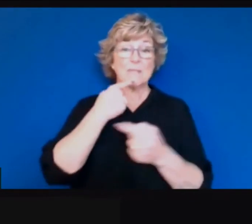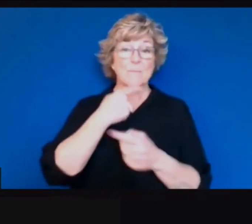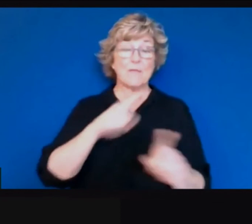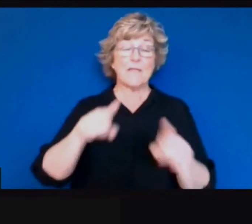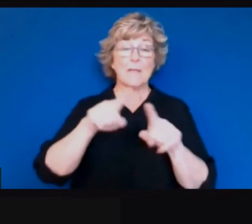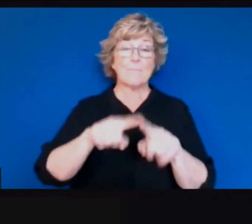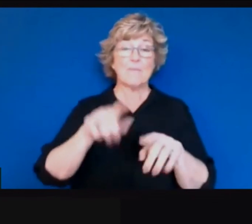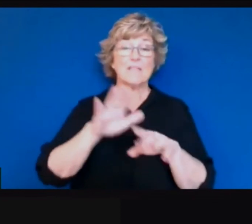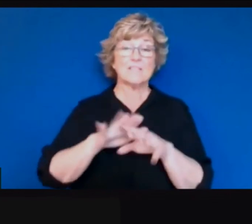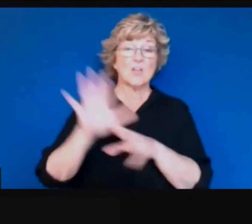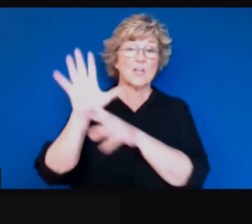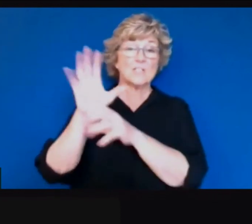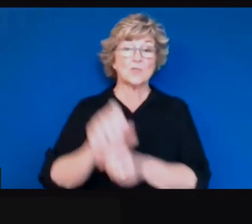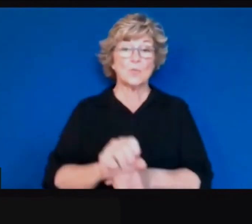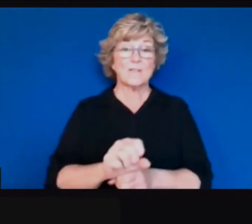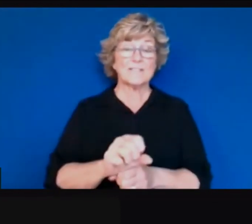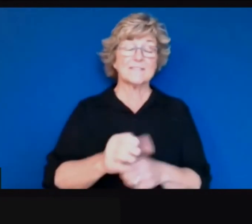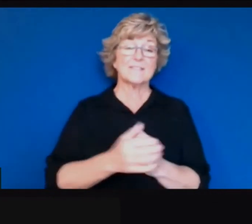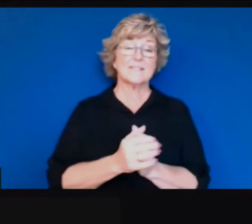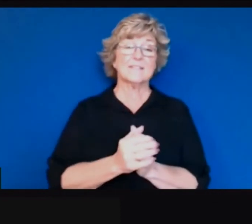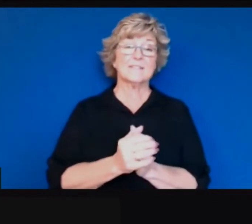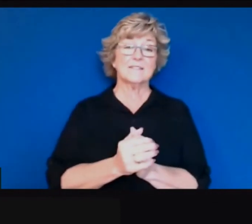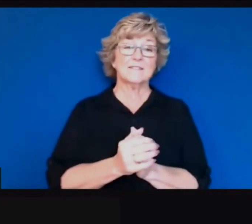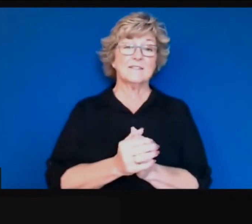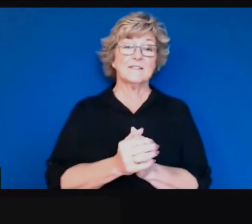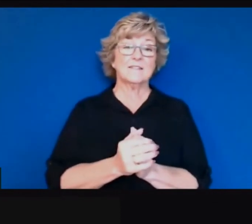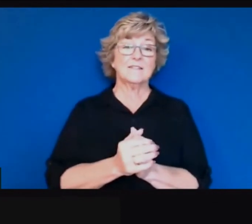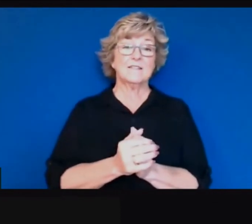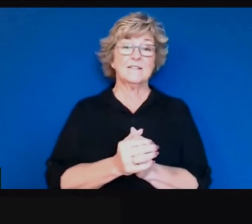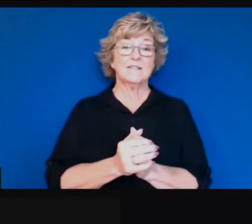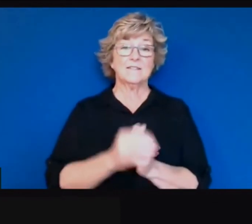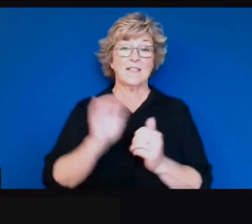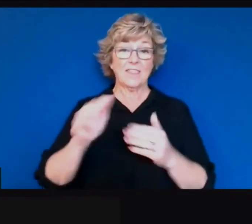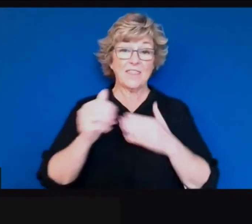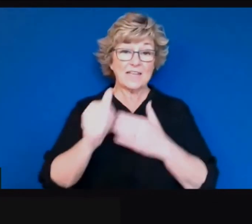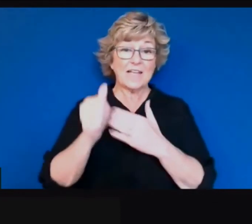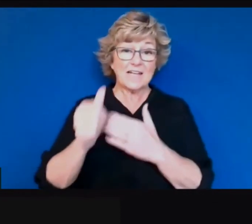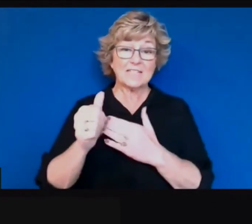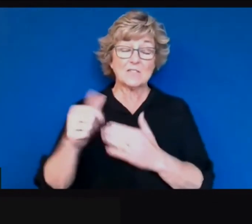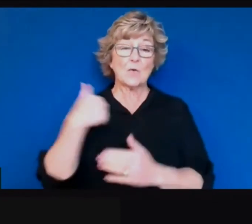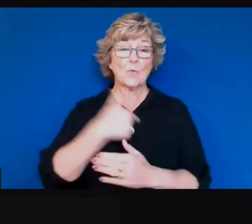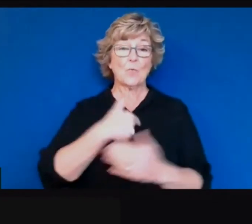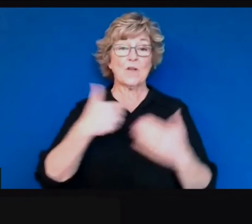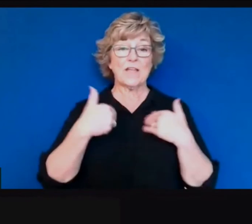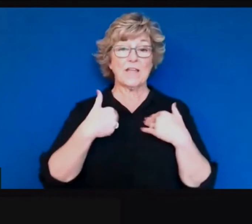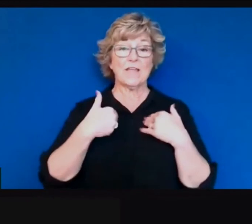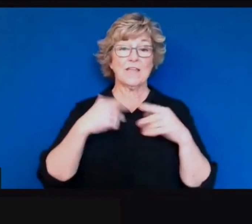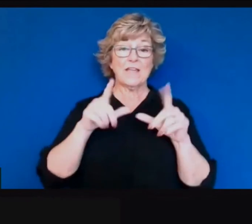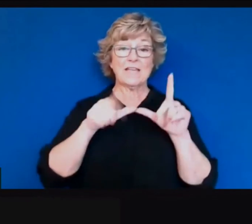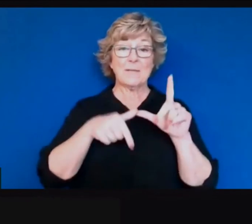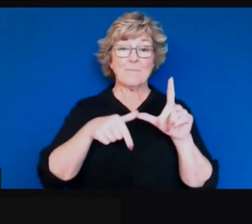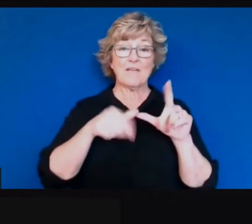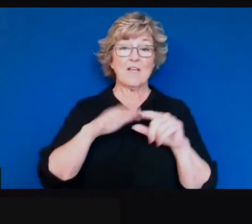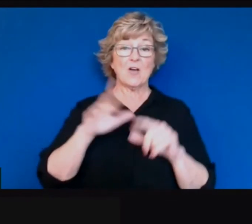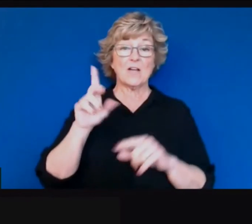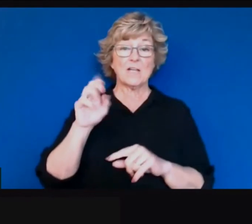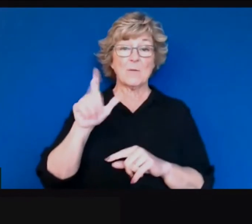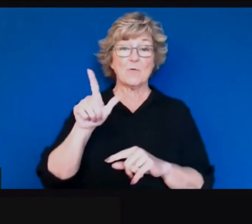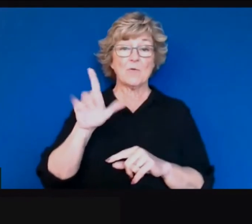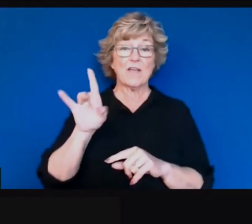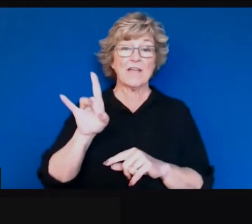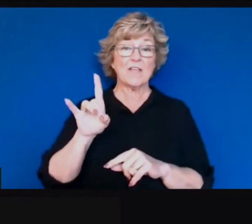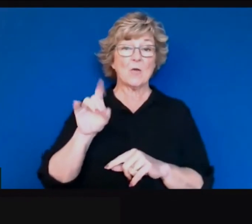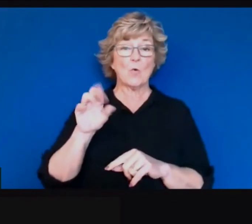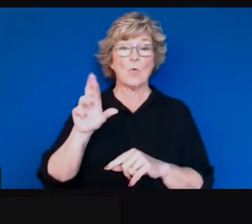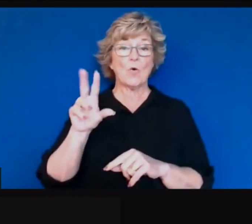upon trends, based upon these guidances that we put out that expire on the 28th of this month and the 30th of this